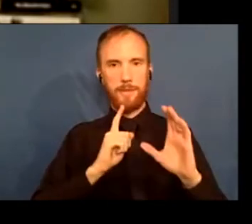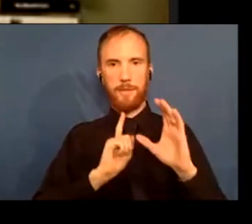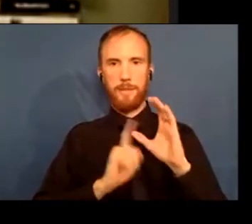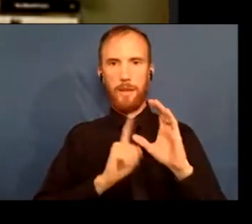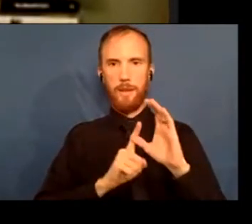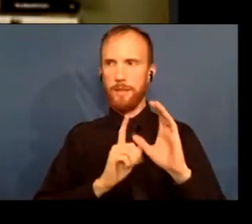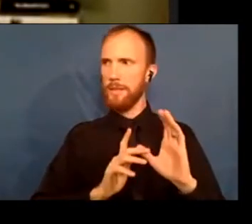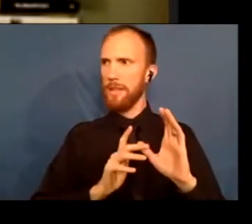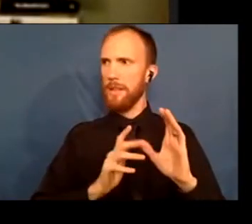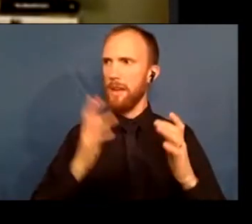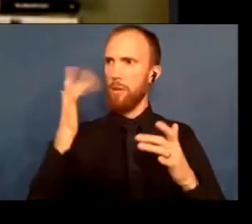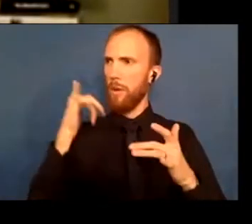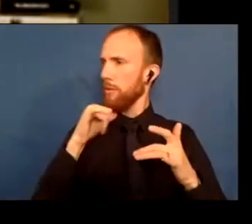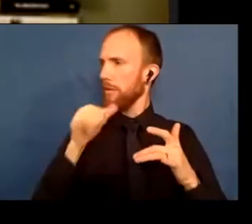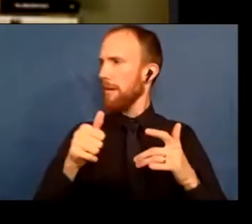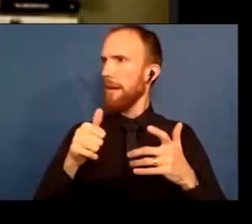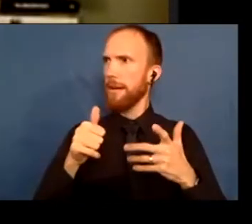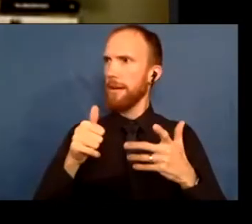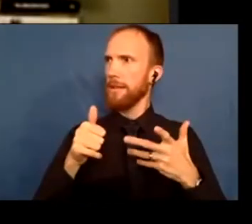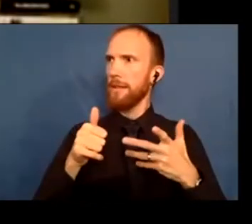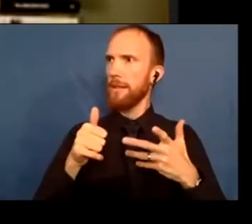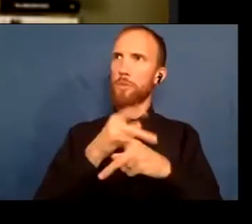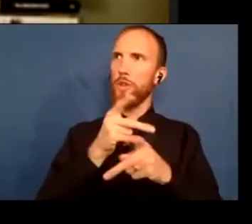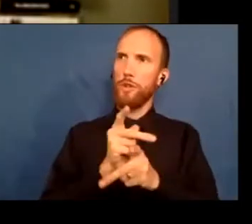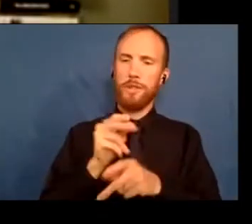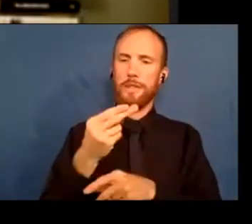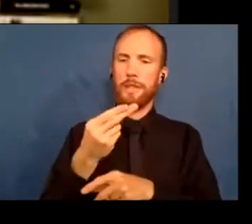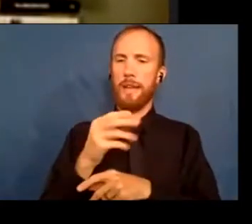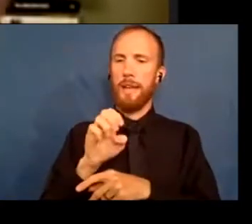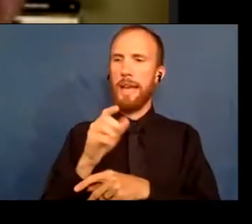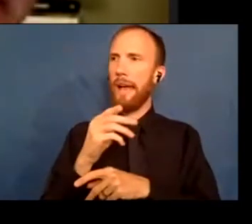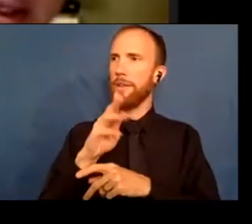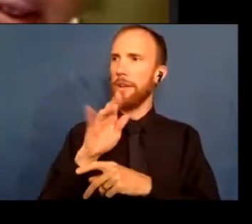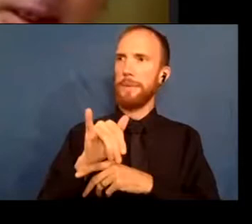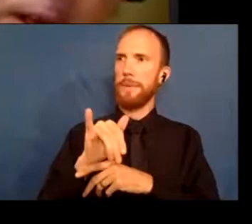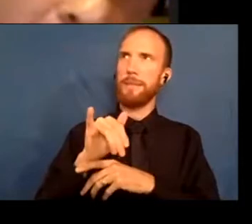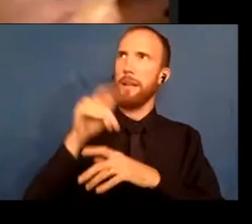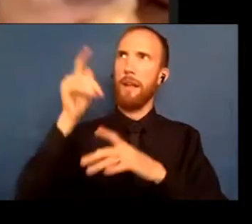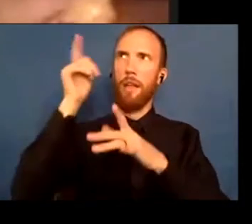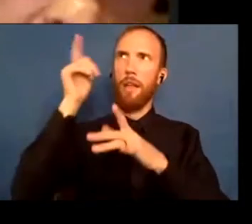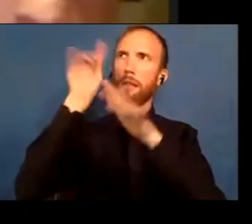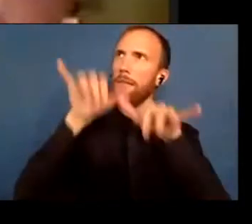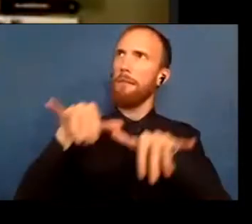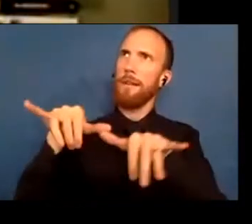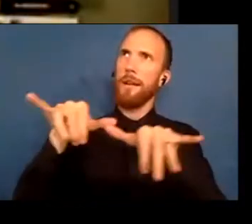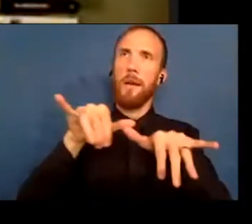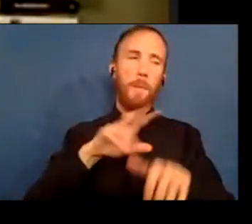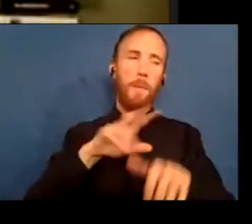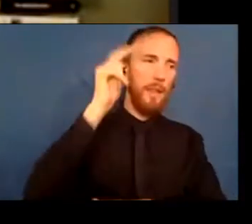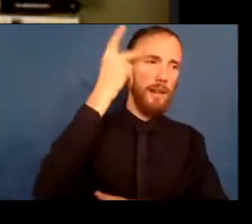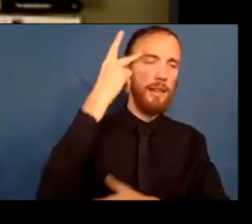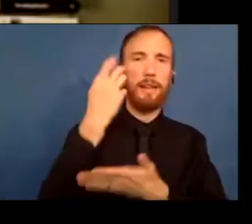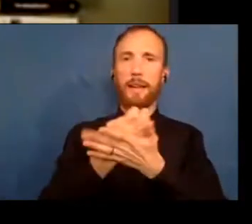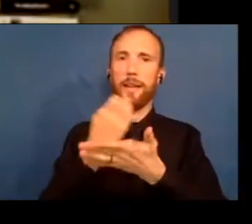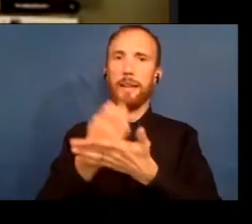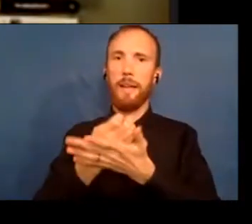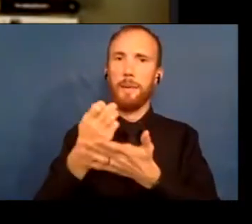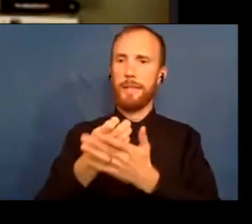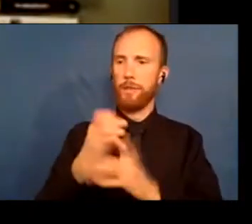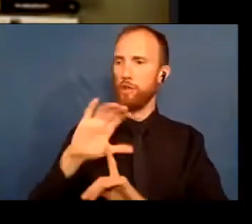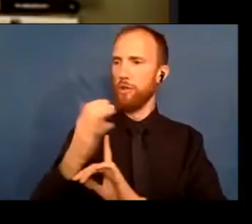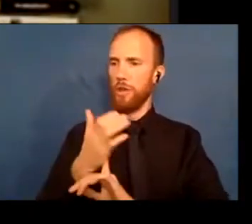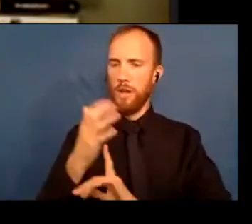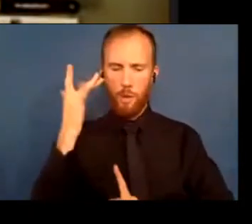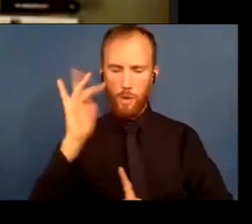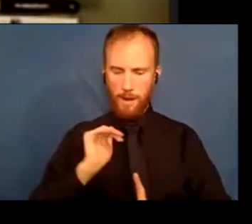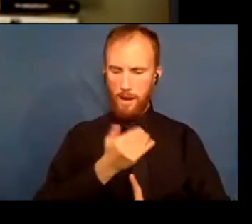in society, hegemony politically, economically, but also culturally. How is it that our ideas in the battle of